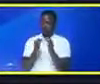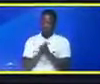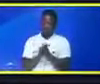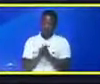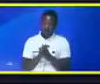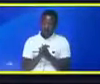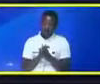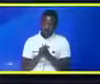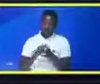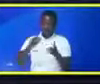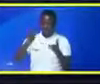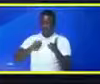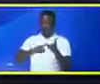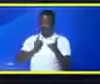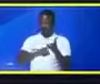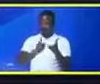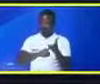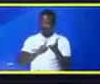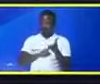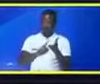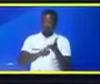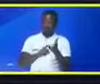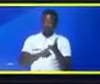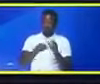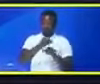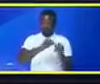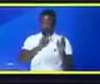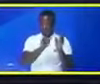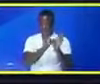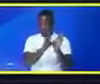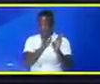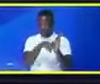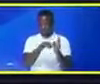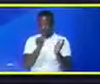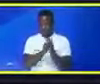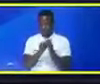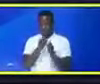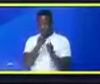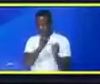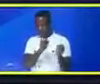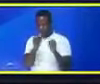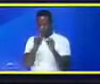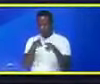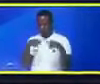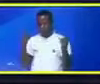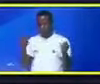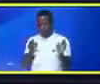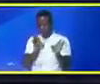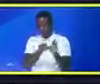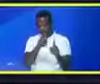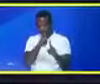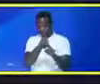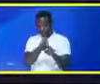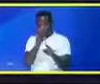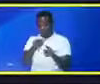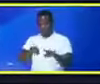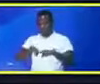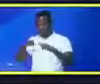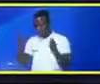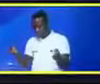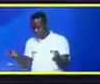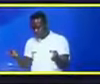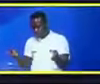The next thing I want you to know about doors is that this is a powerful revelation. Doors can open